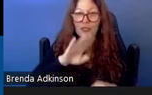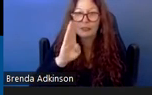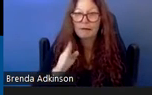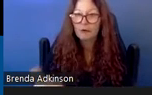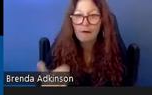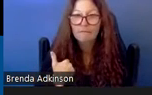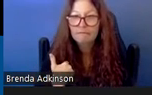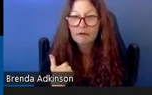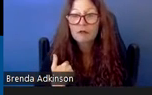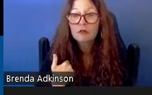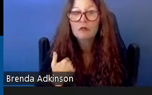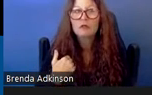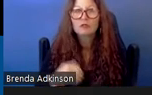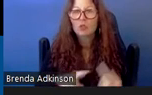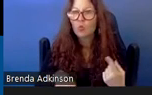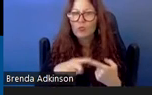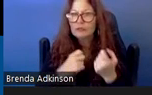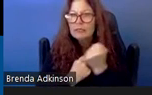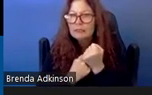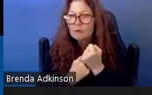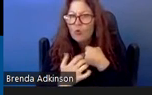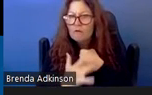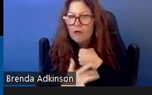that support be available?